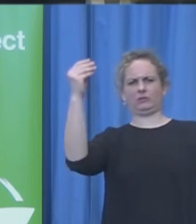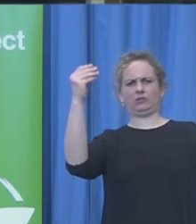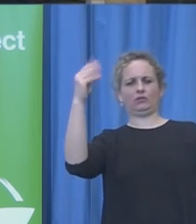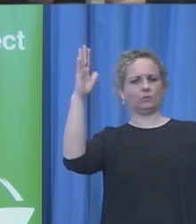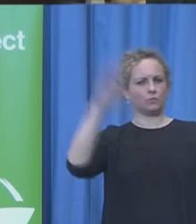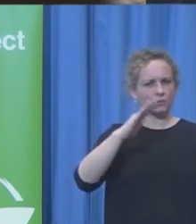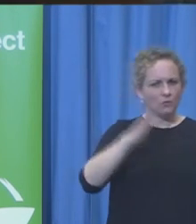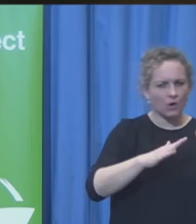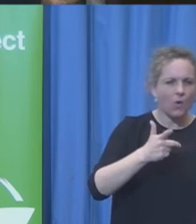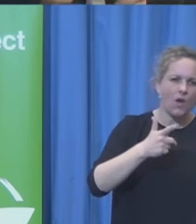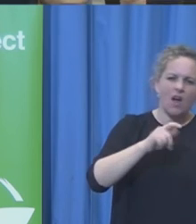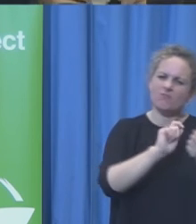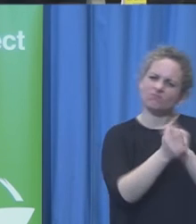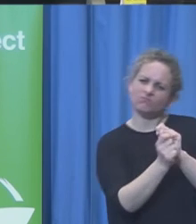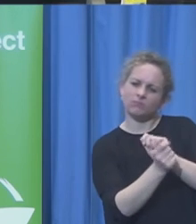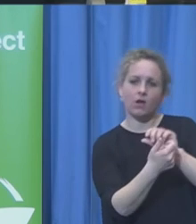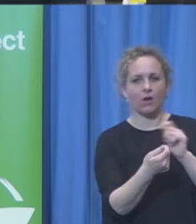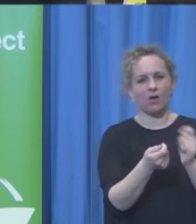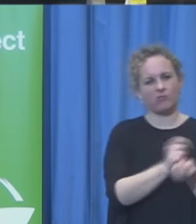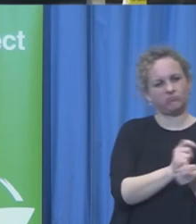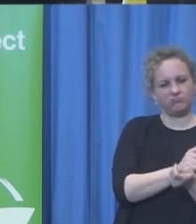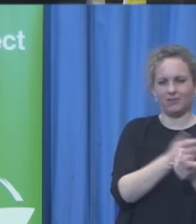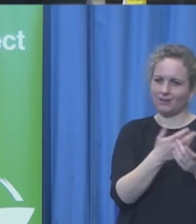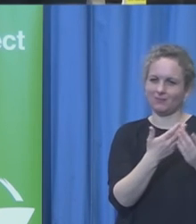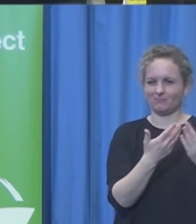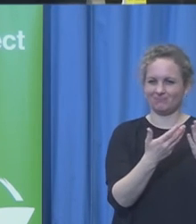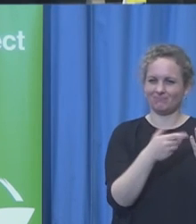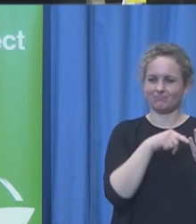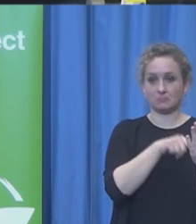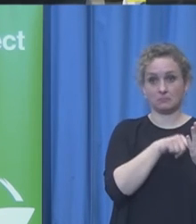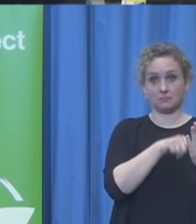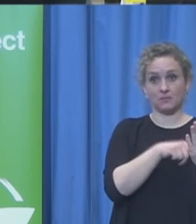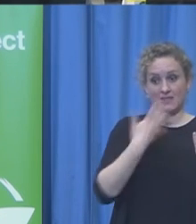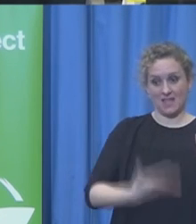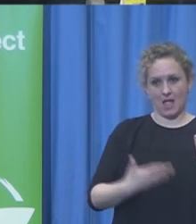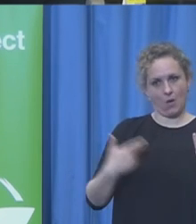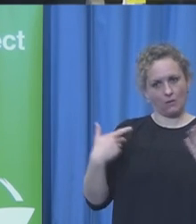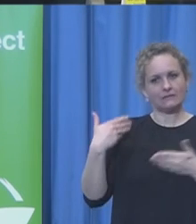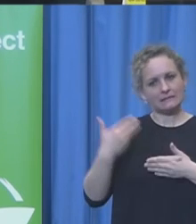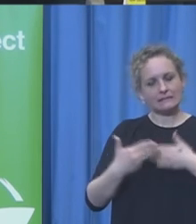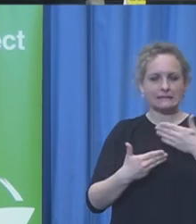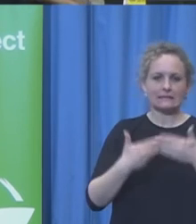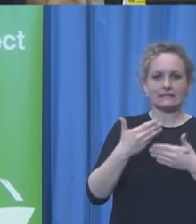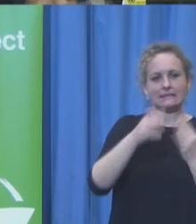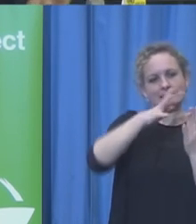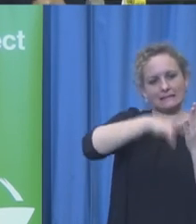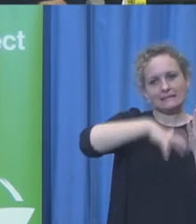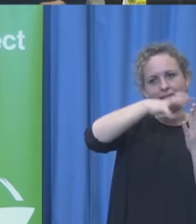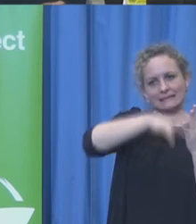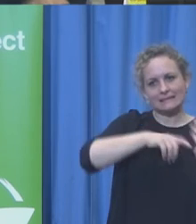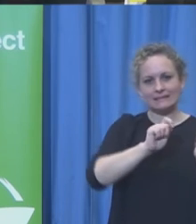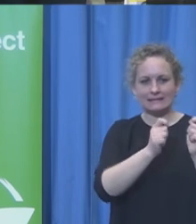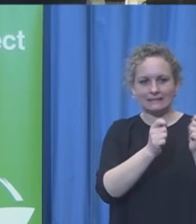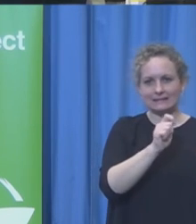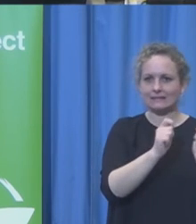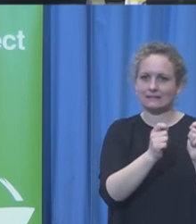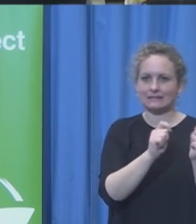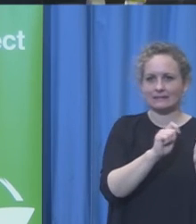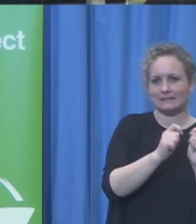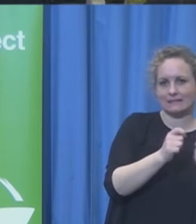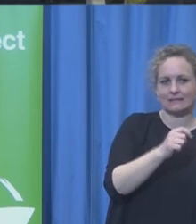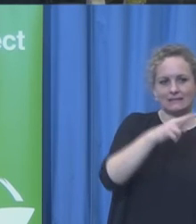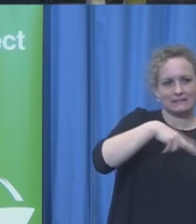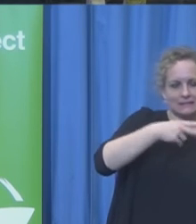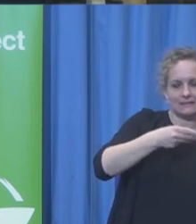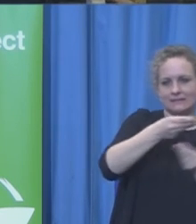will produce a report, I mean, it's happening in parallel, in which they would go through a similar process. And finally, the